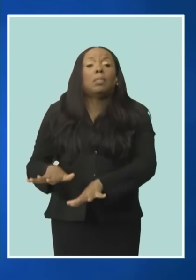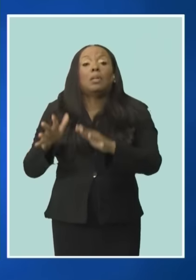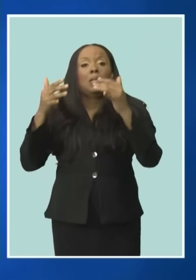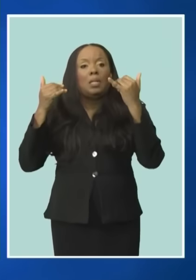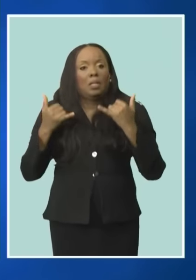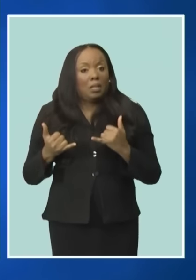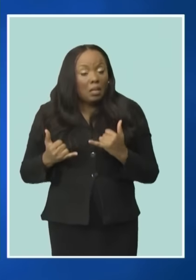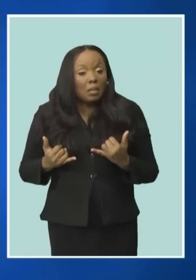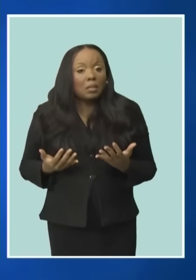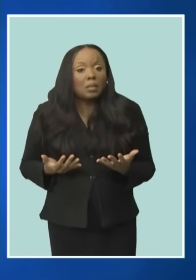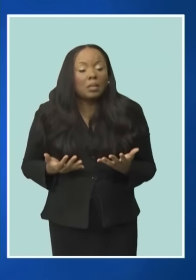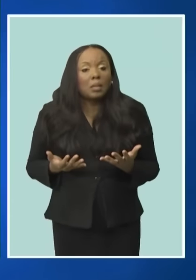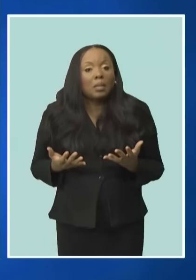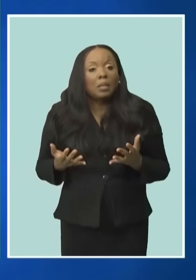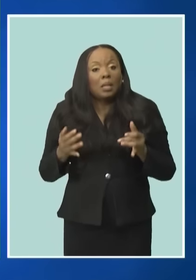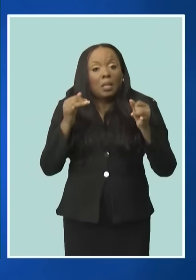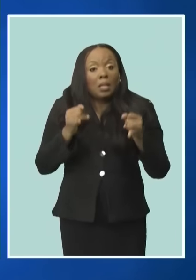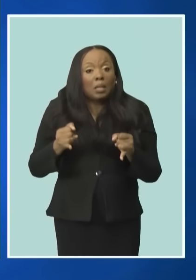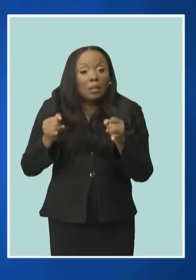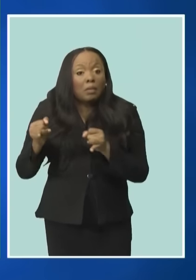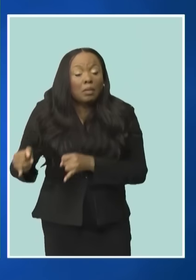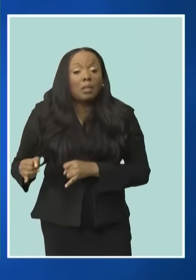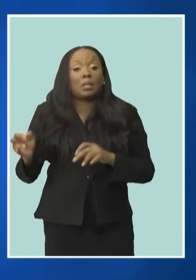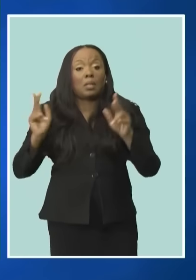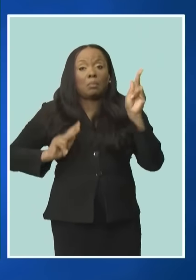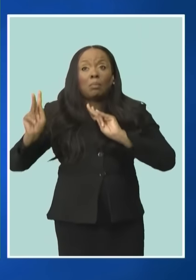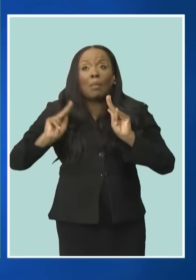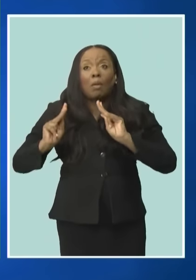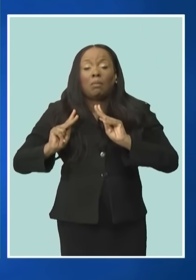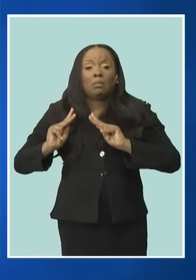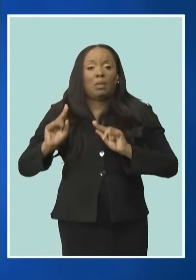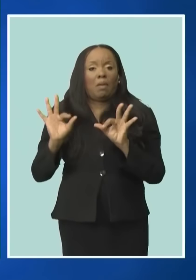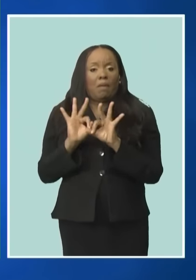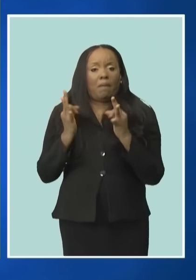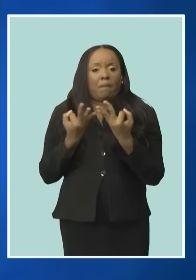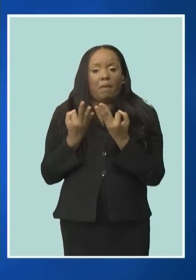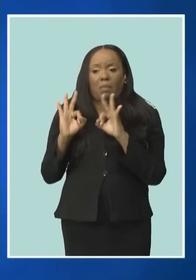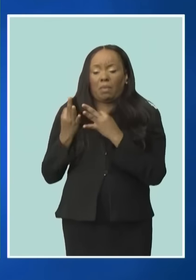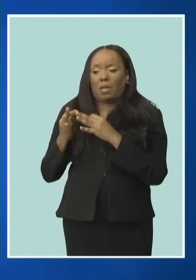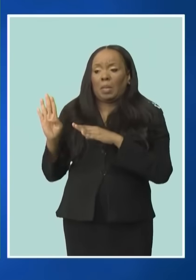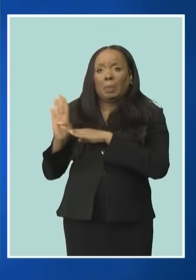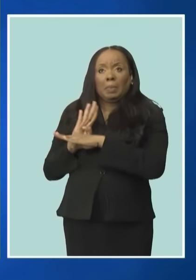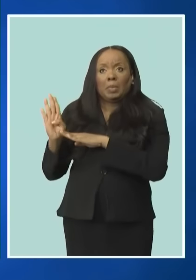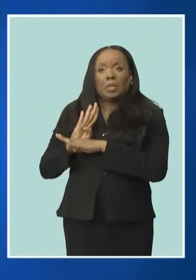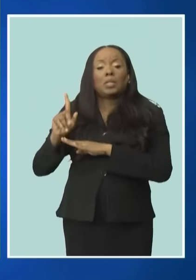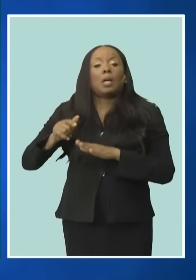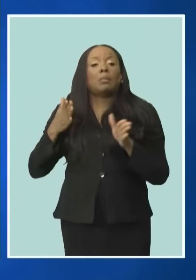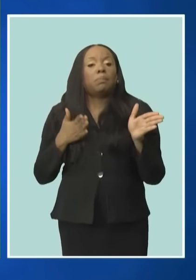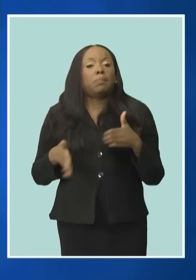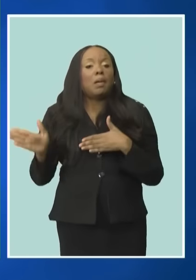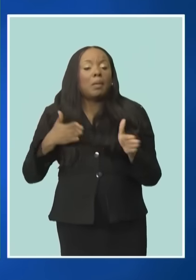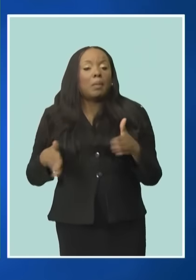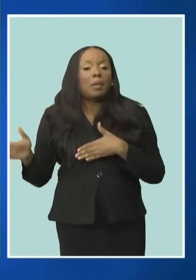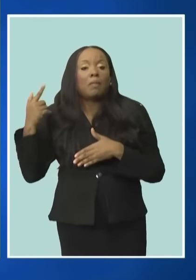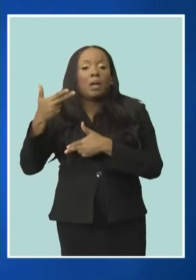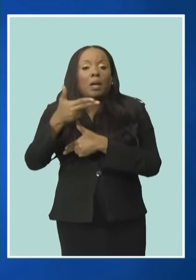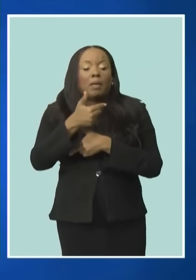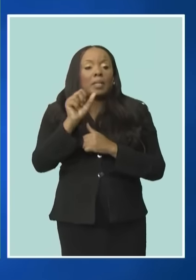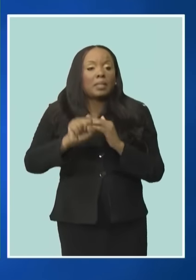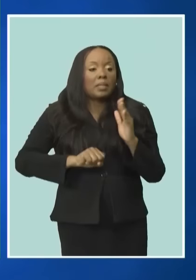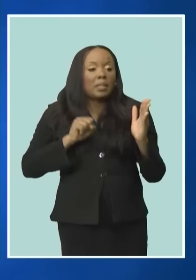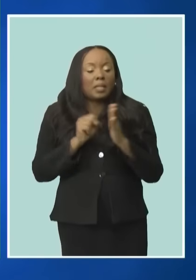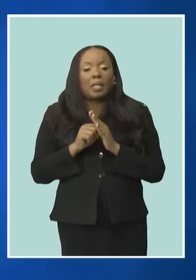time, individuals, families, and businesses should be making preparations for this approaching hurricane season and make the